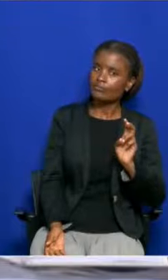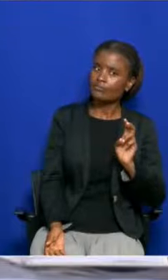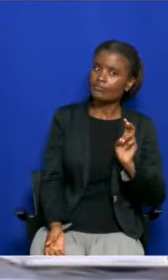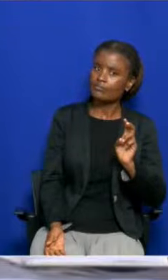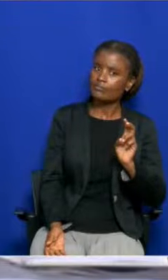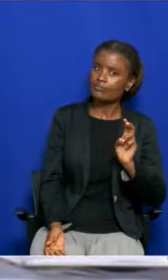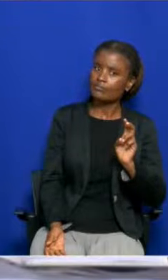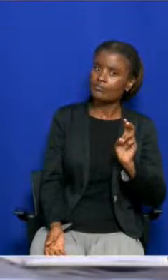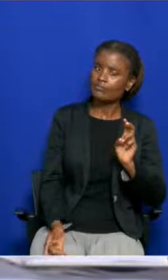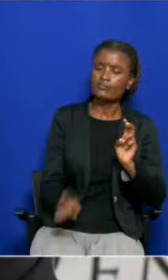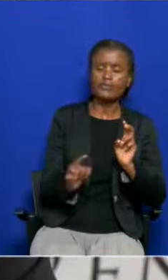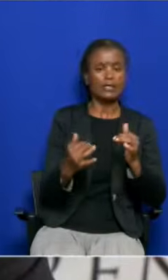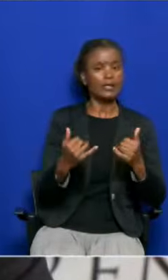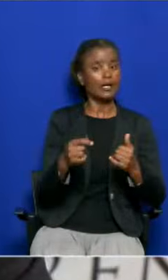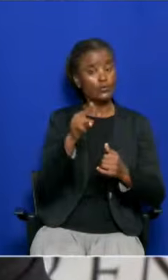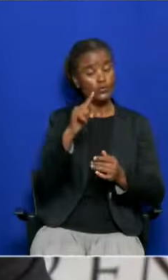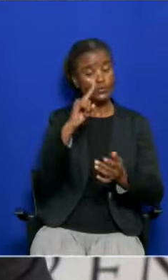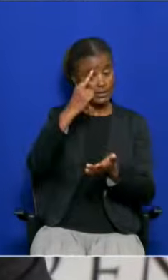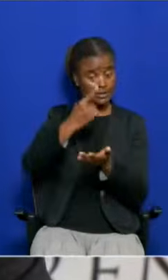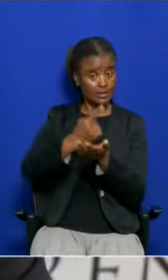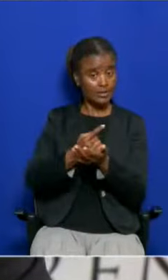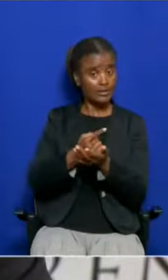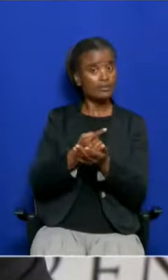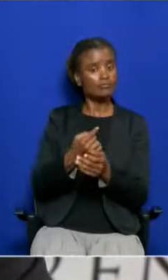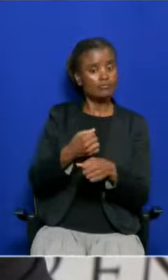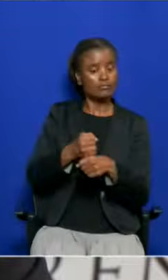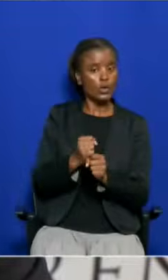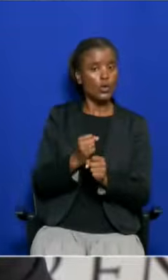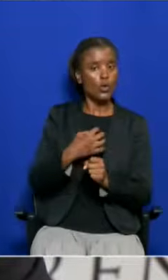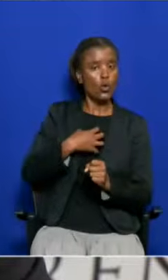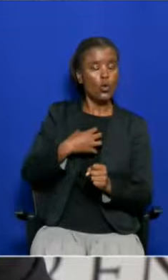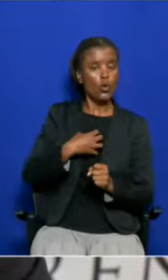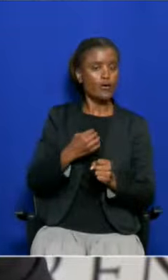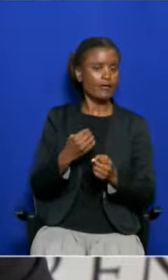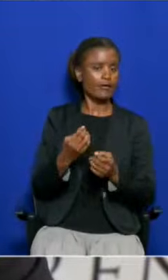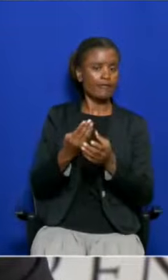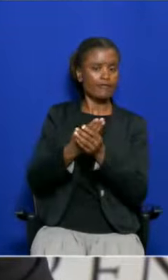files? It was sent on web transfer,